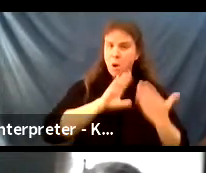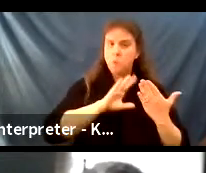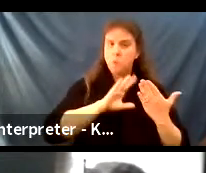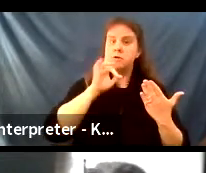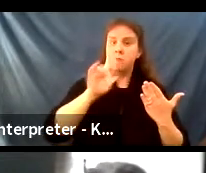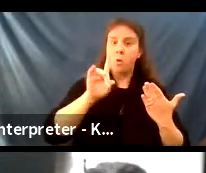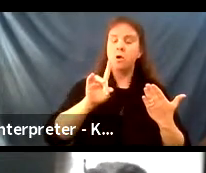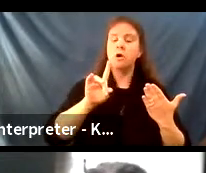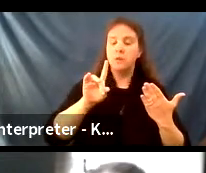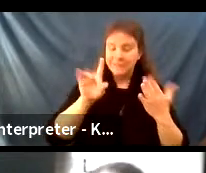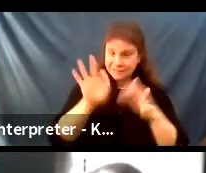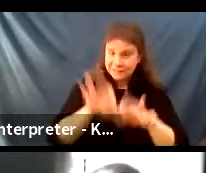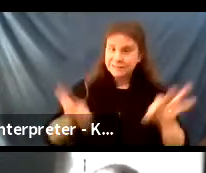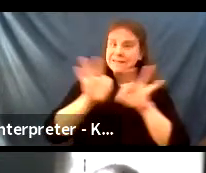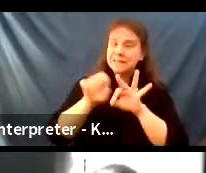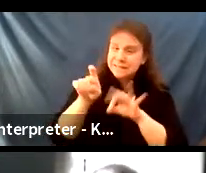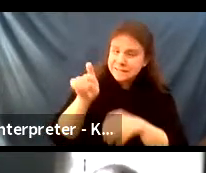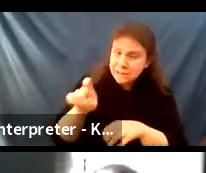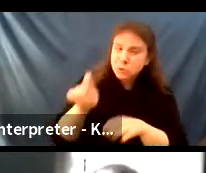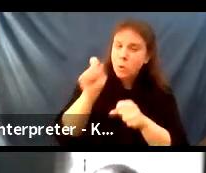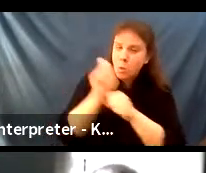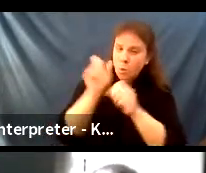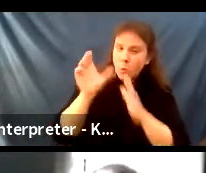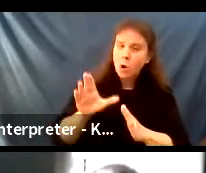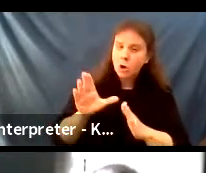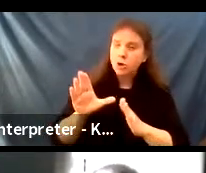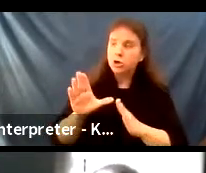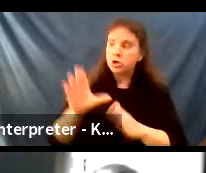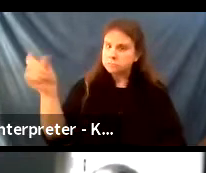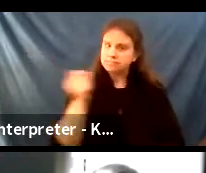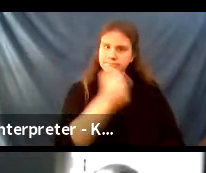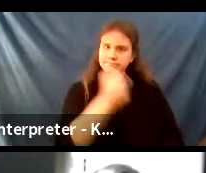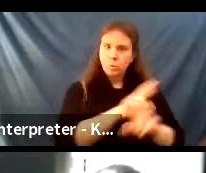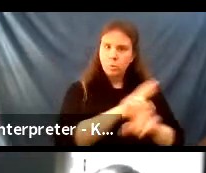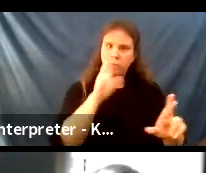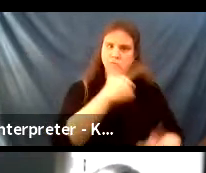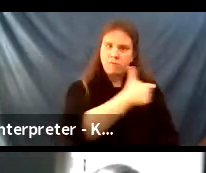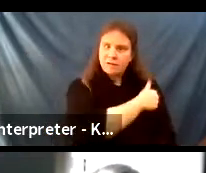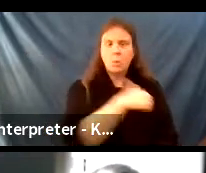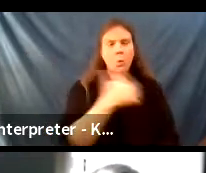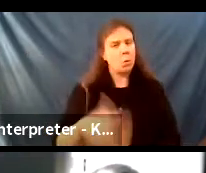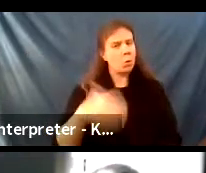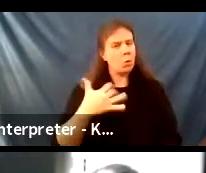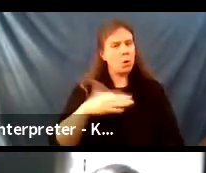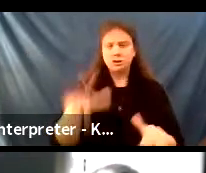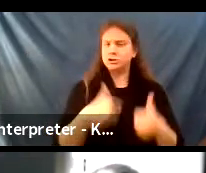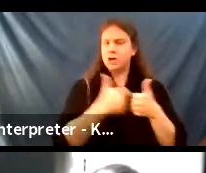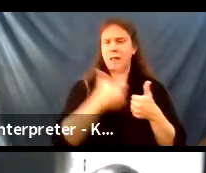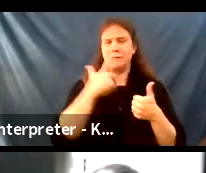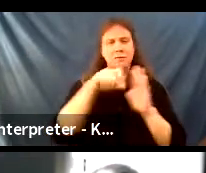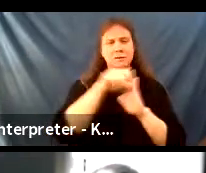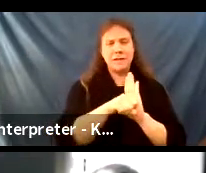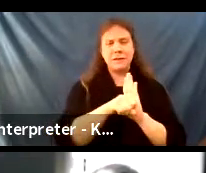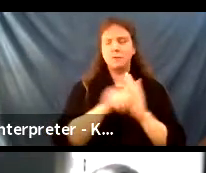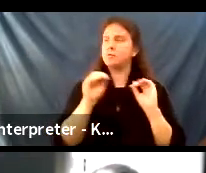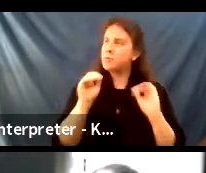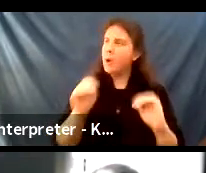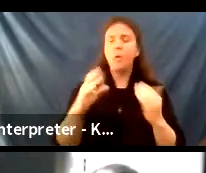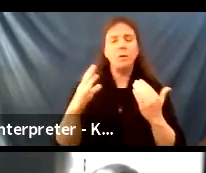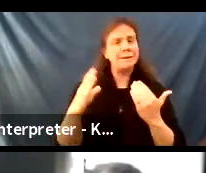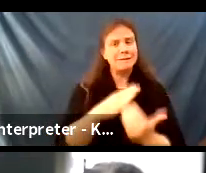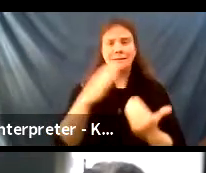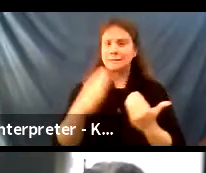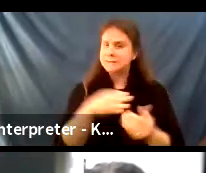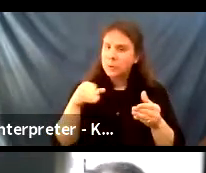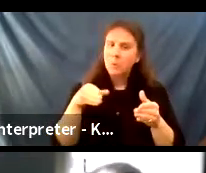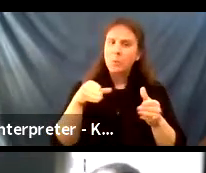workers in to be vaccinated. Because unfortunately, and I think this is a real challenge for the state, there isn't like an easy way to do it